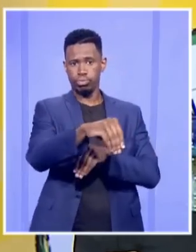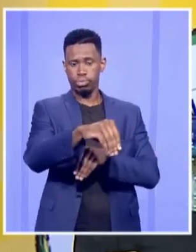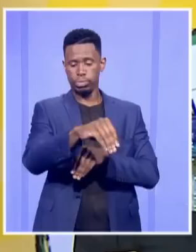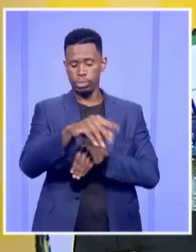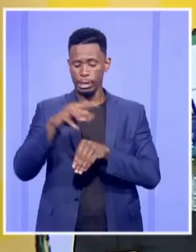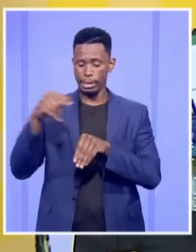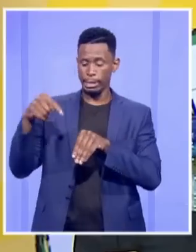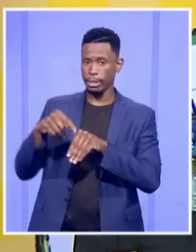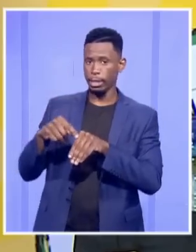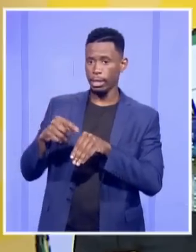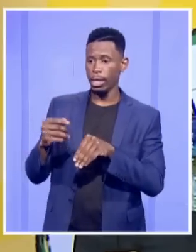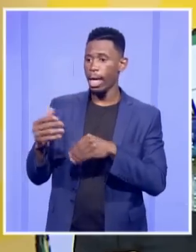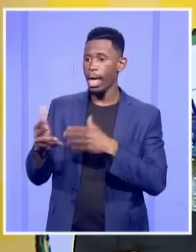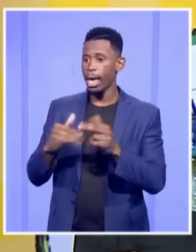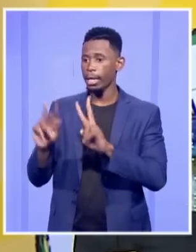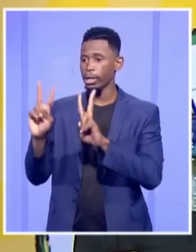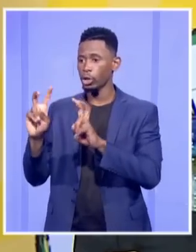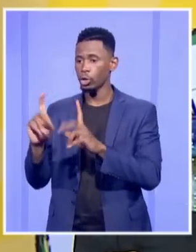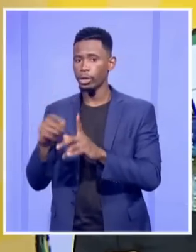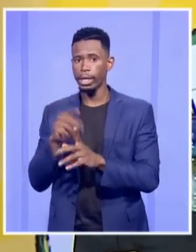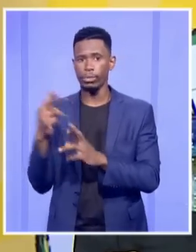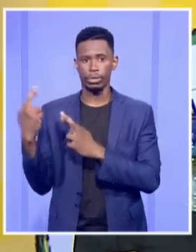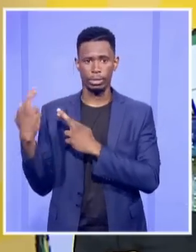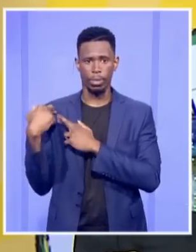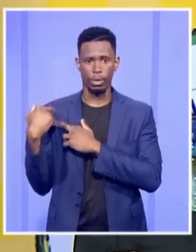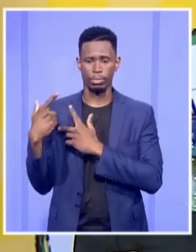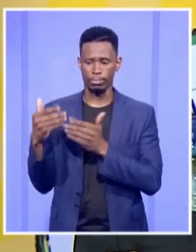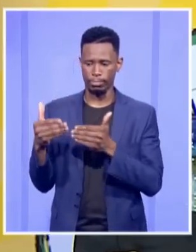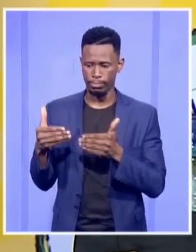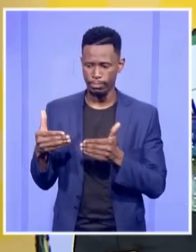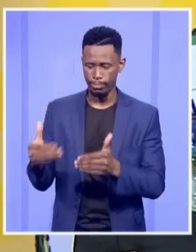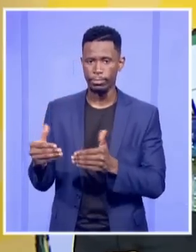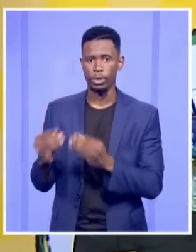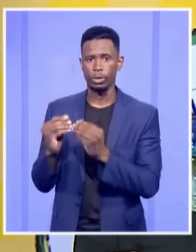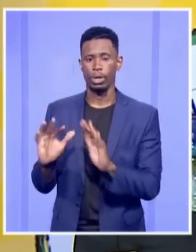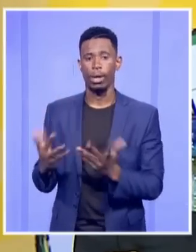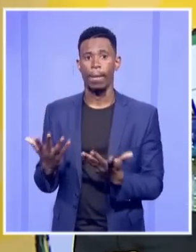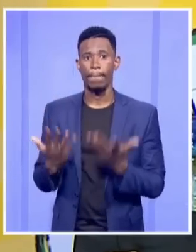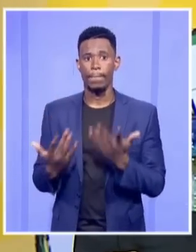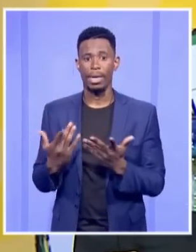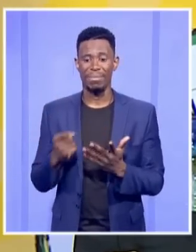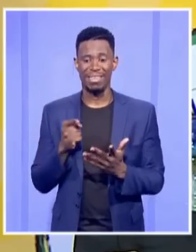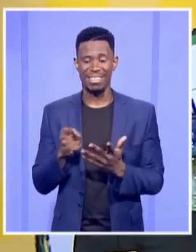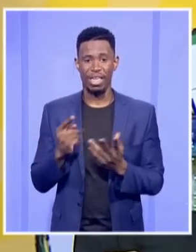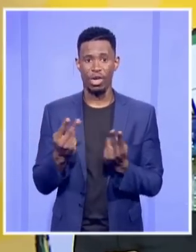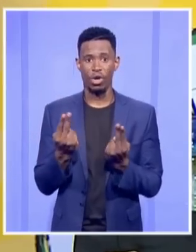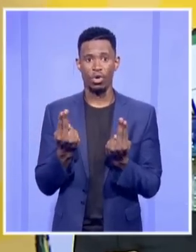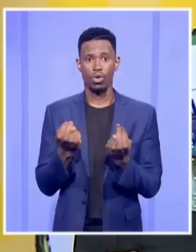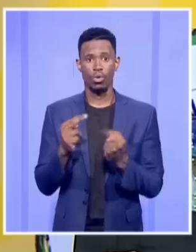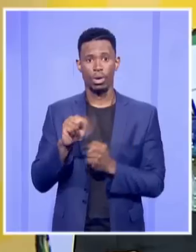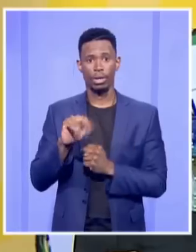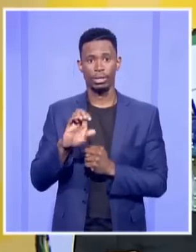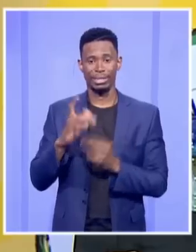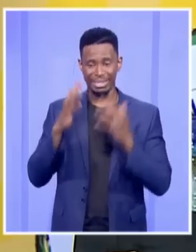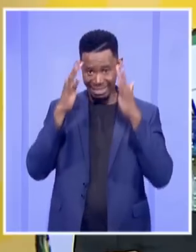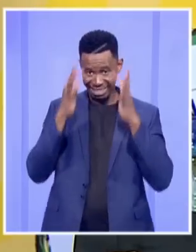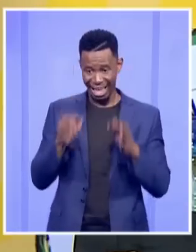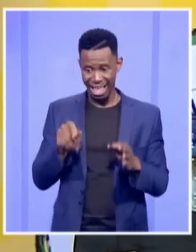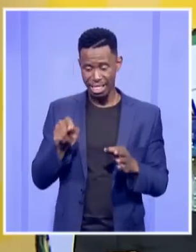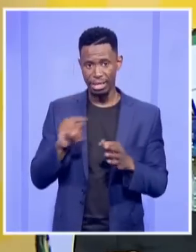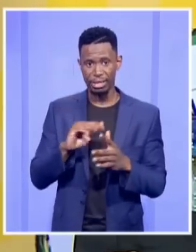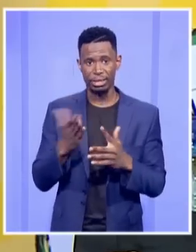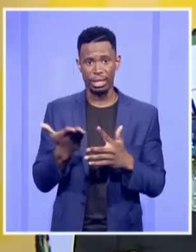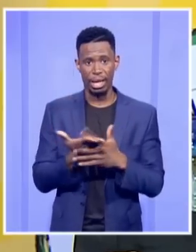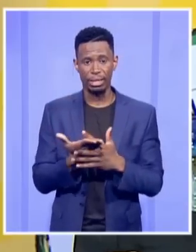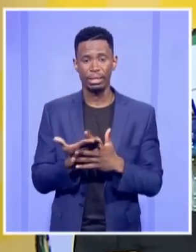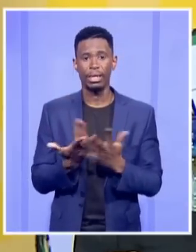if they arrive at a determination that this case and others of a similar nature in the past require